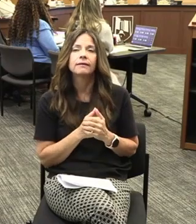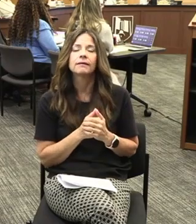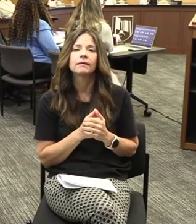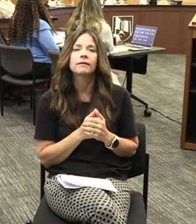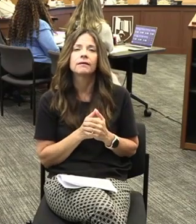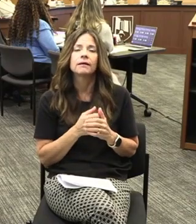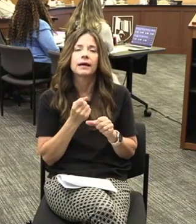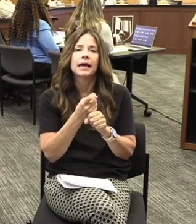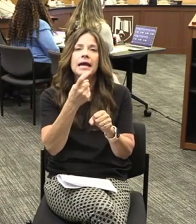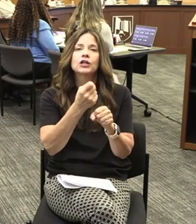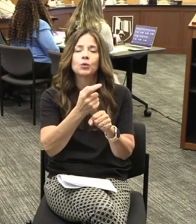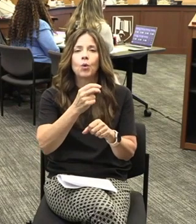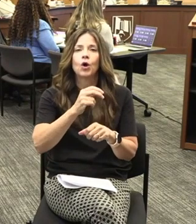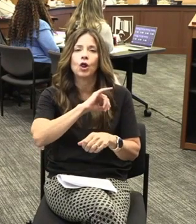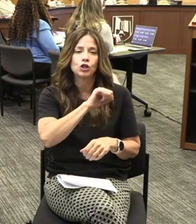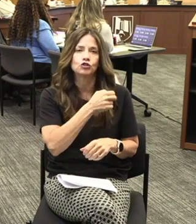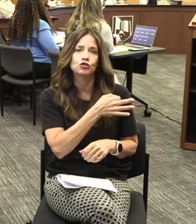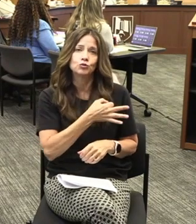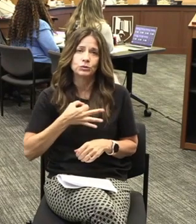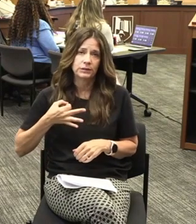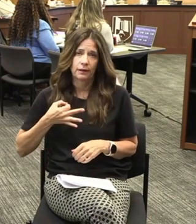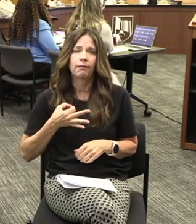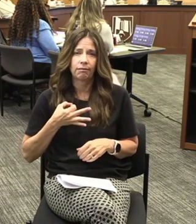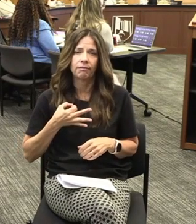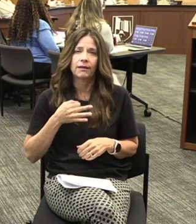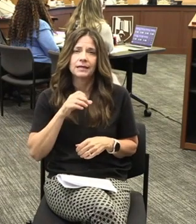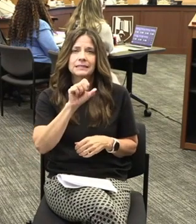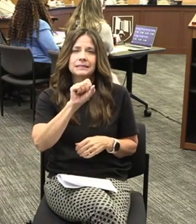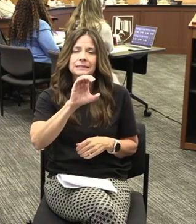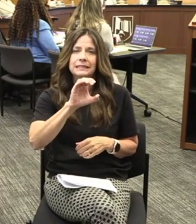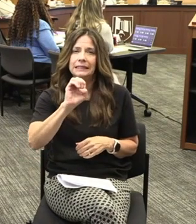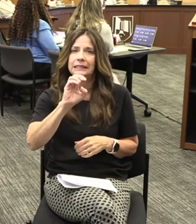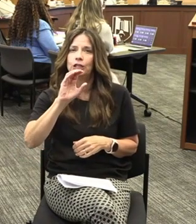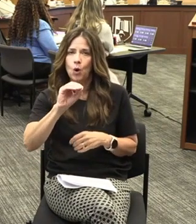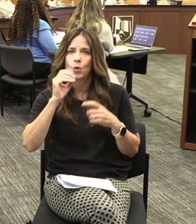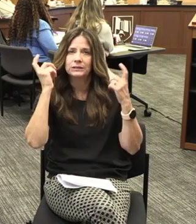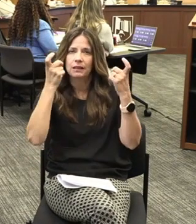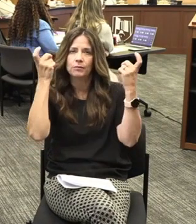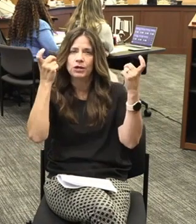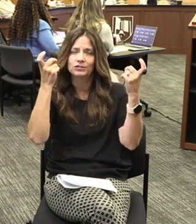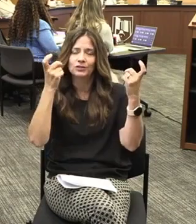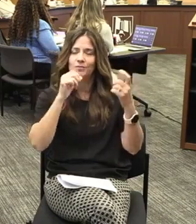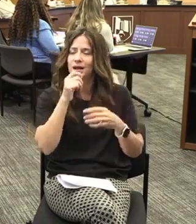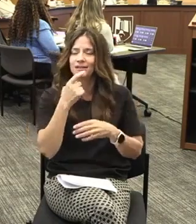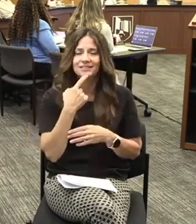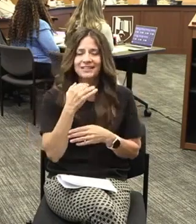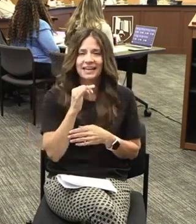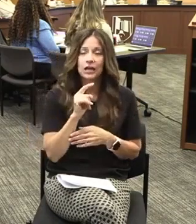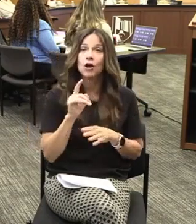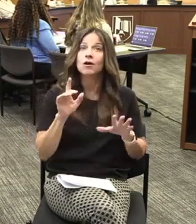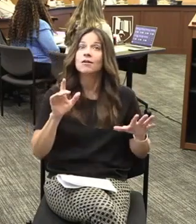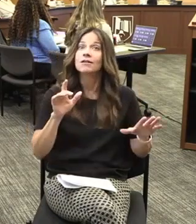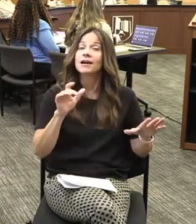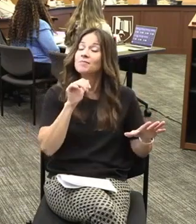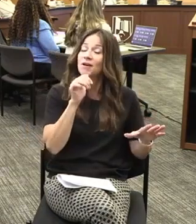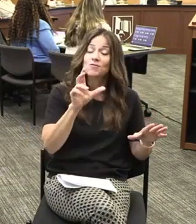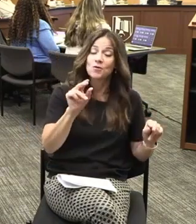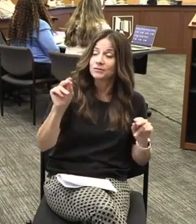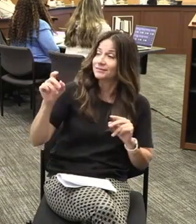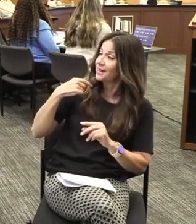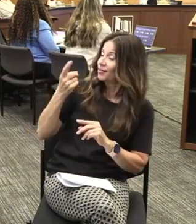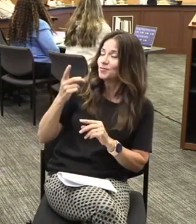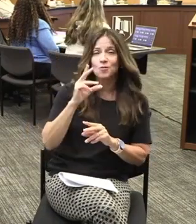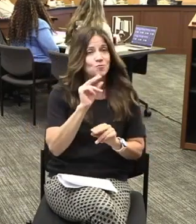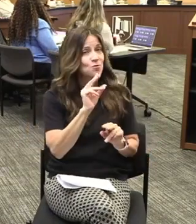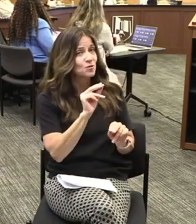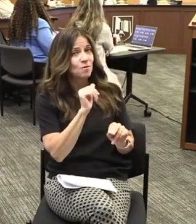annual Juneteenth CEO celebration. No, I won't say it, Trustee. Say it. No, You're not gonna tell them. no, I won't